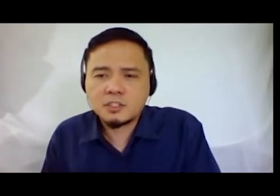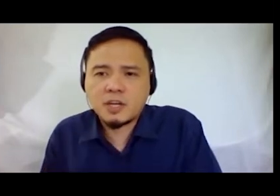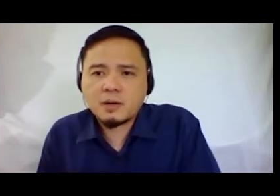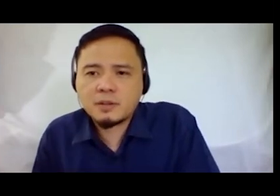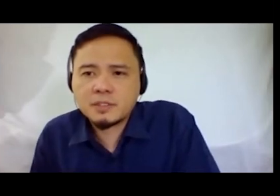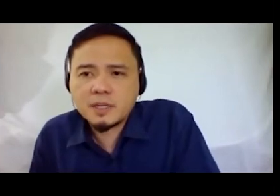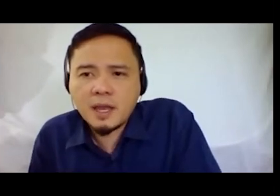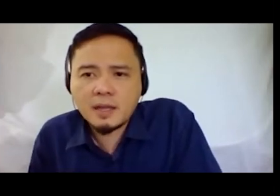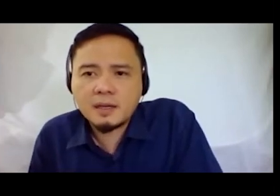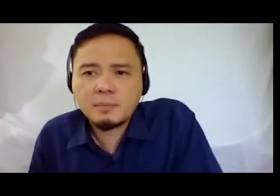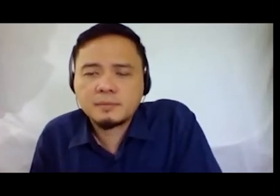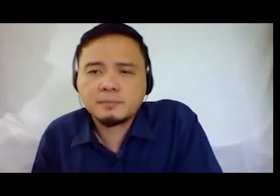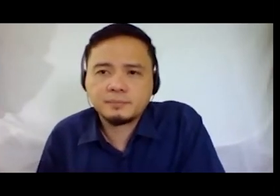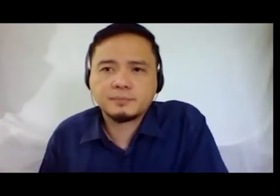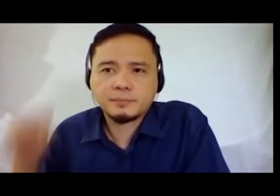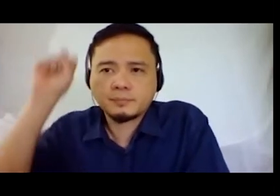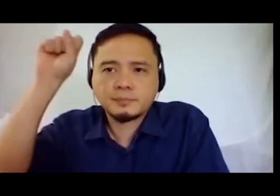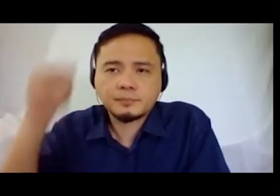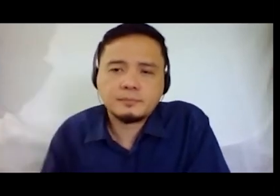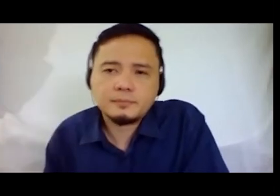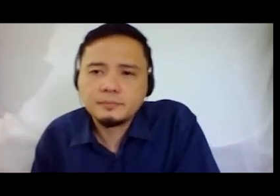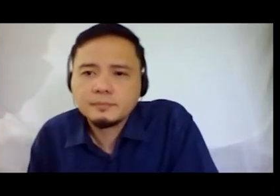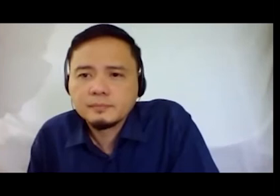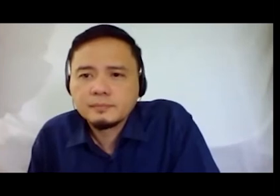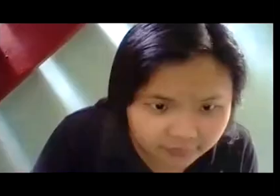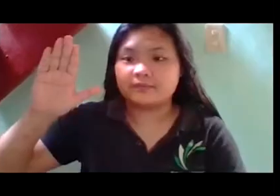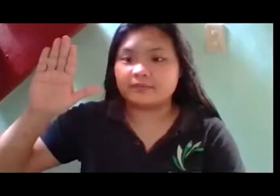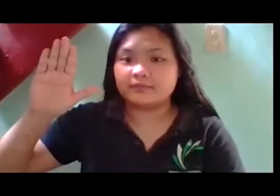This is Shaq with his hand up. Yes, okay,